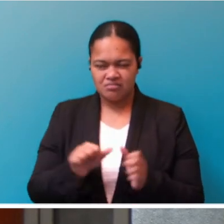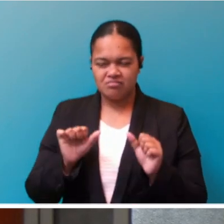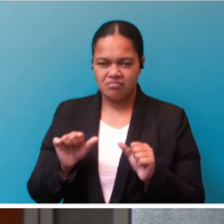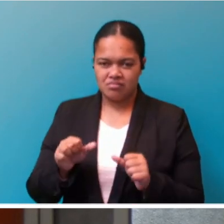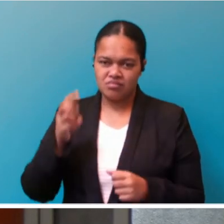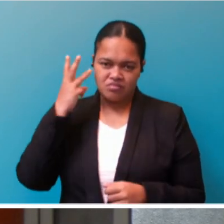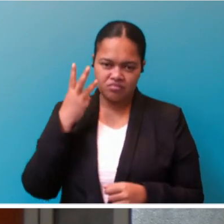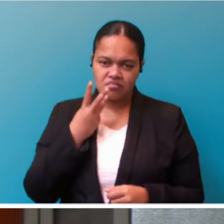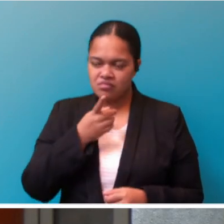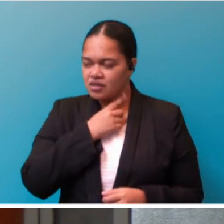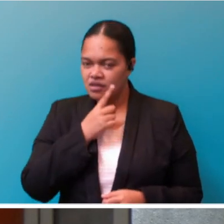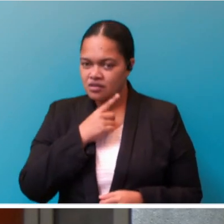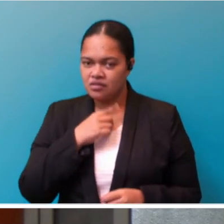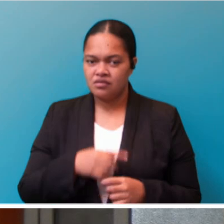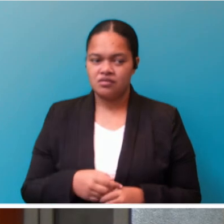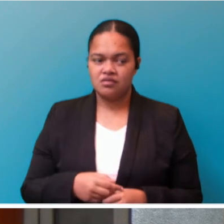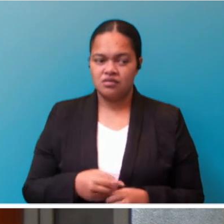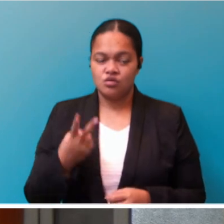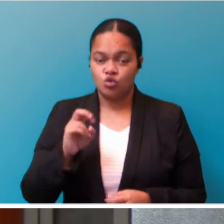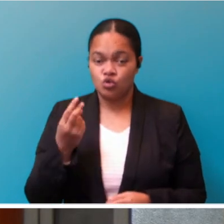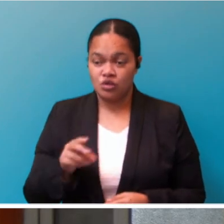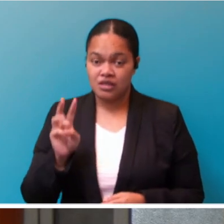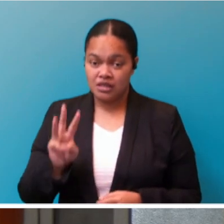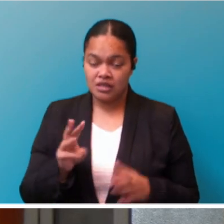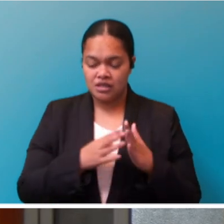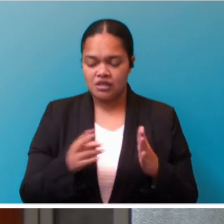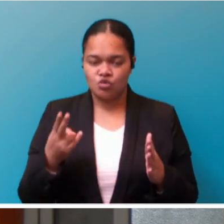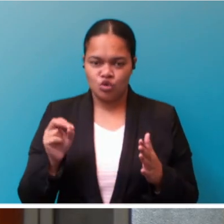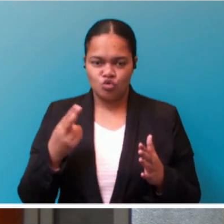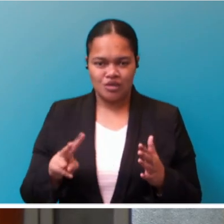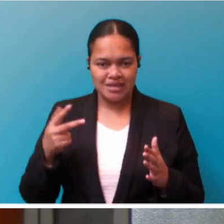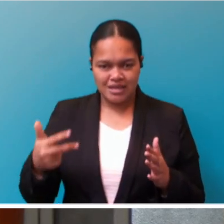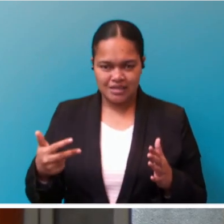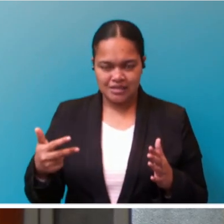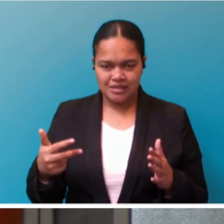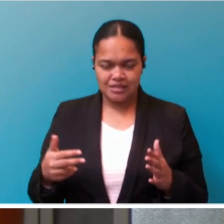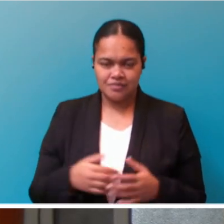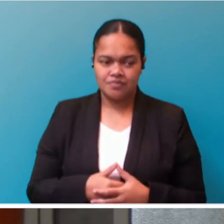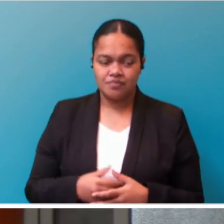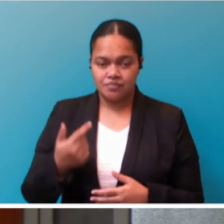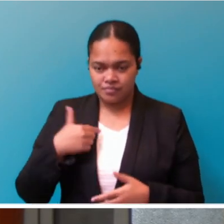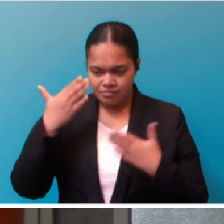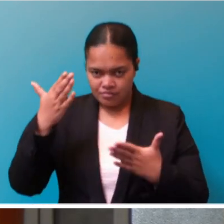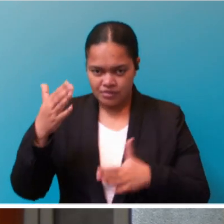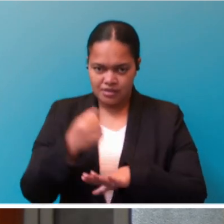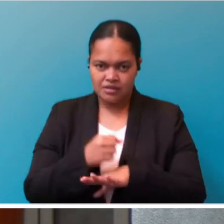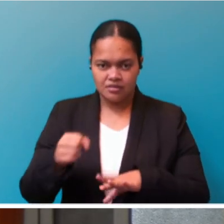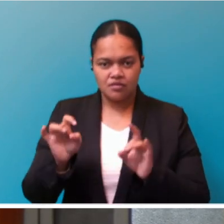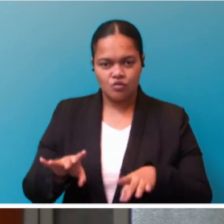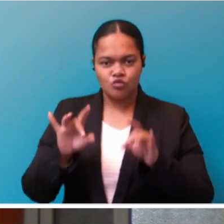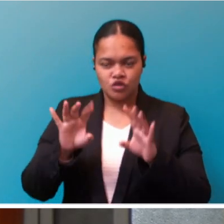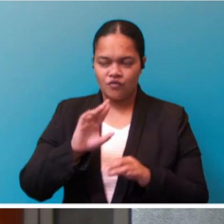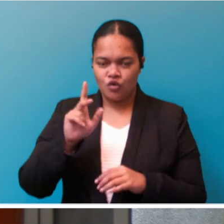All Women and Girls, 2023 to 2028. I acknowledge the Government of Australia for its